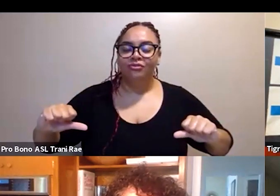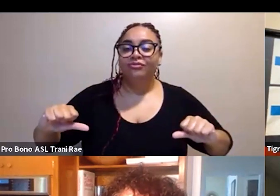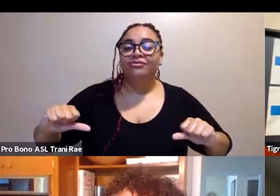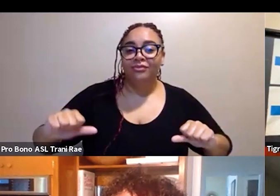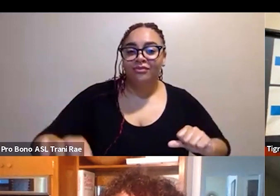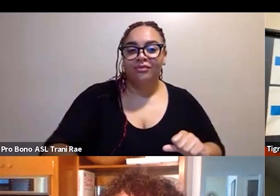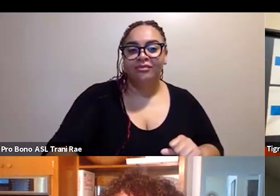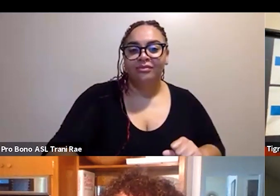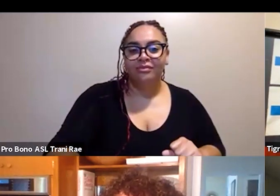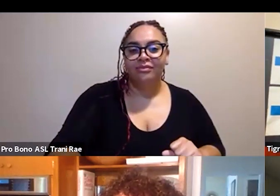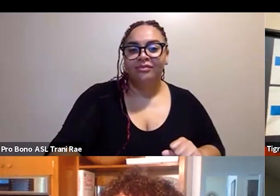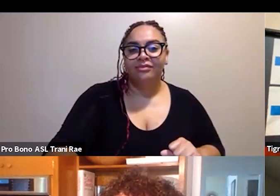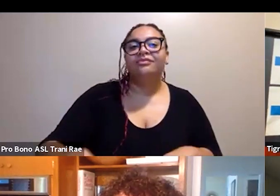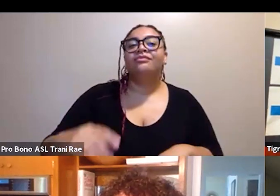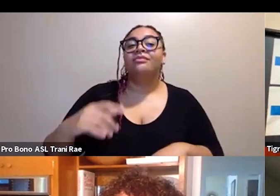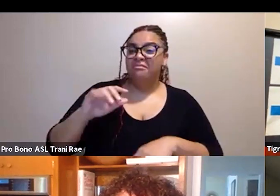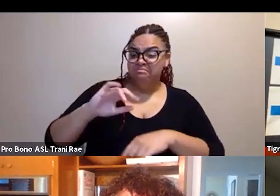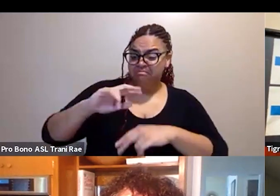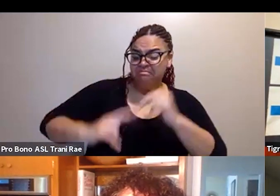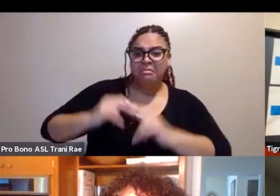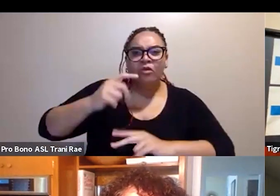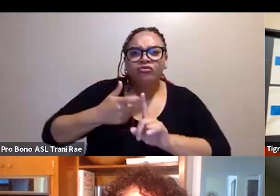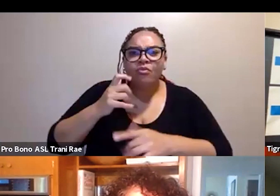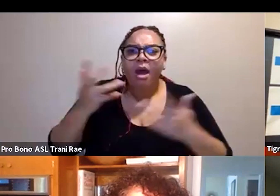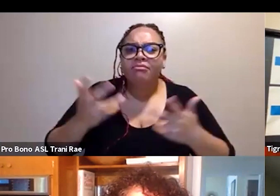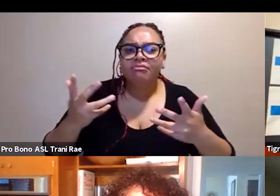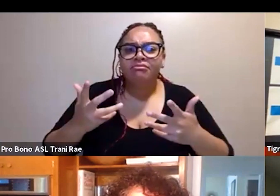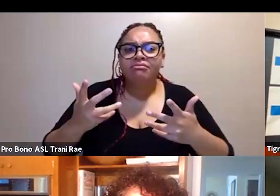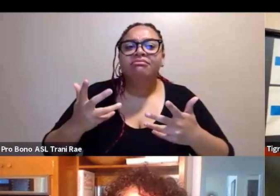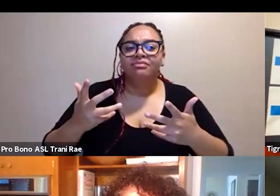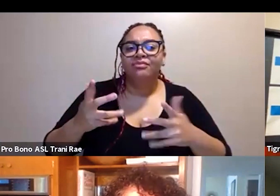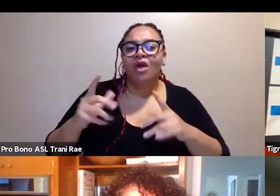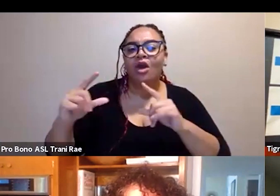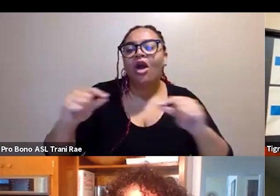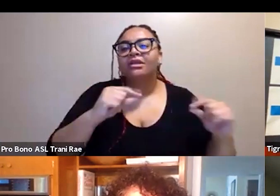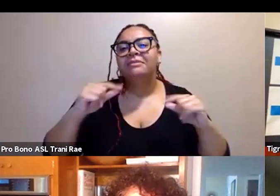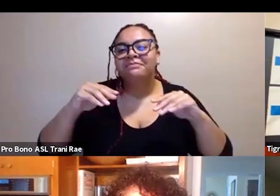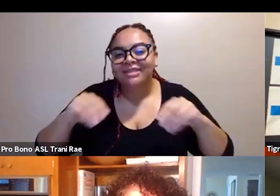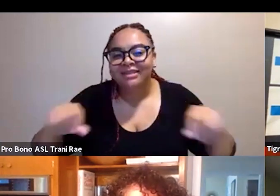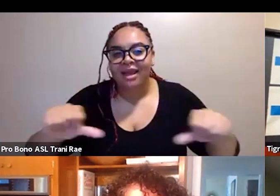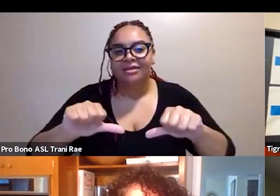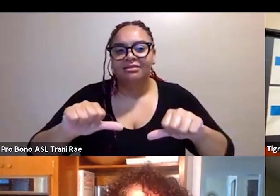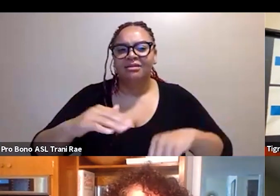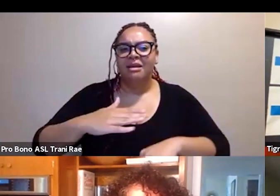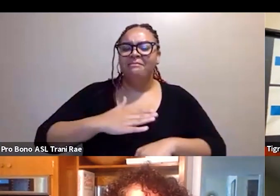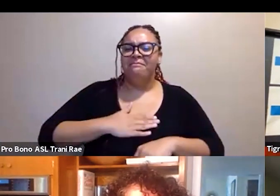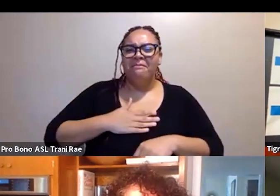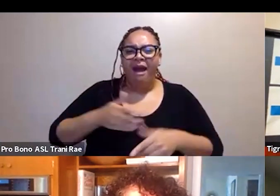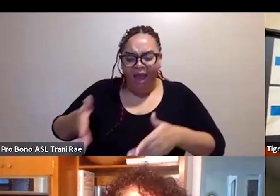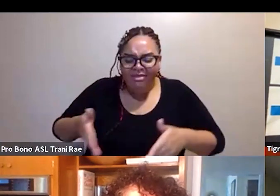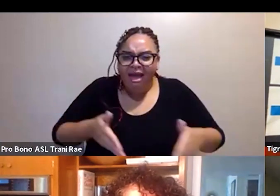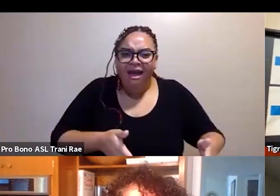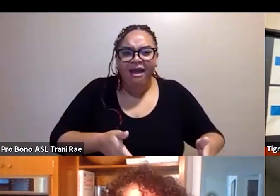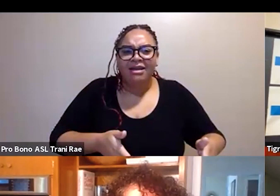built on sand and gossip. My tree trunk thighs will never shelter the masses, can